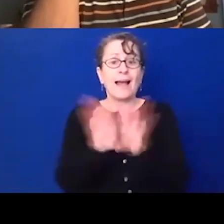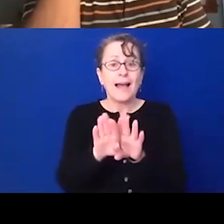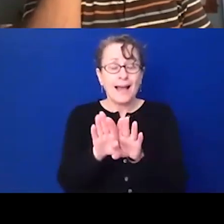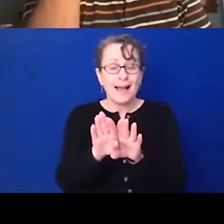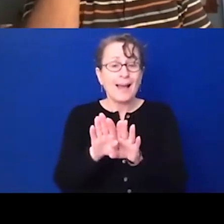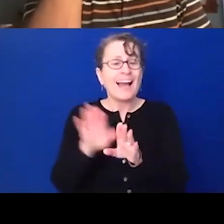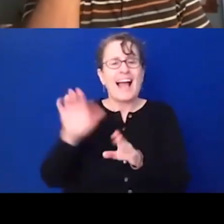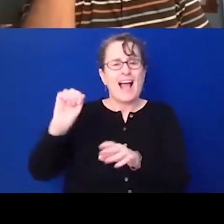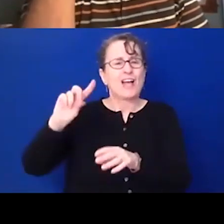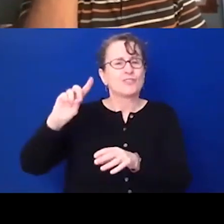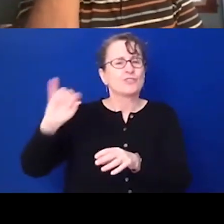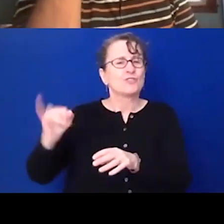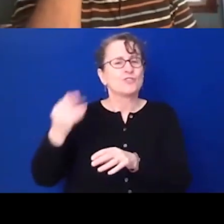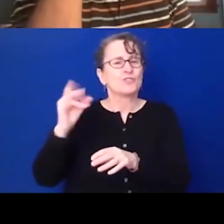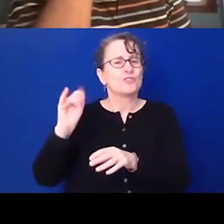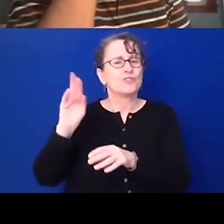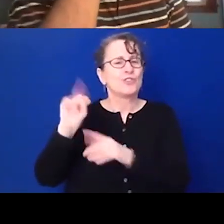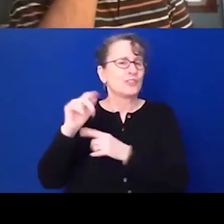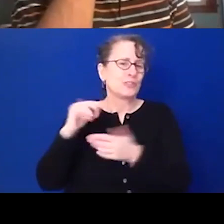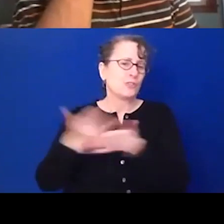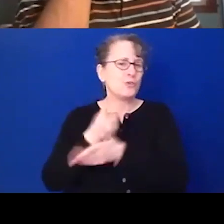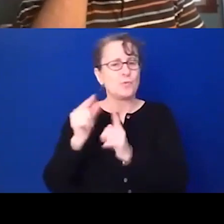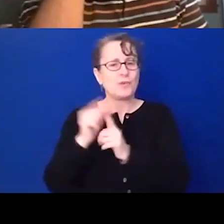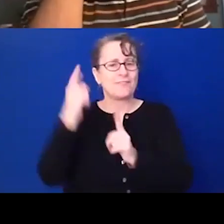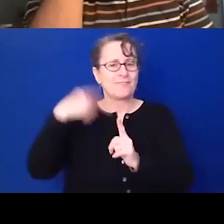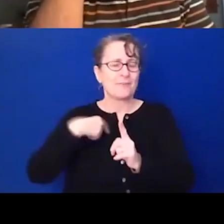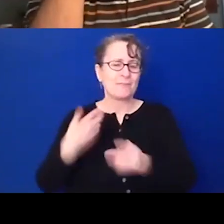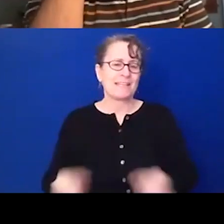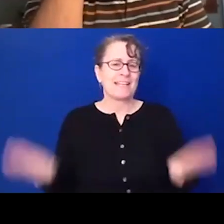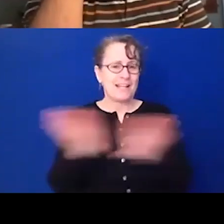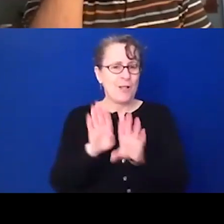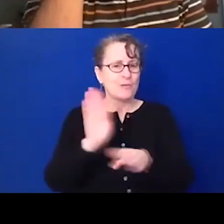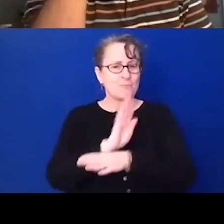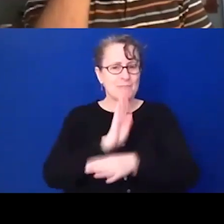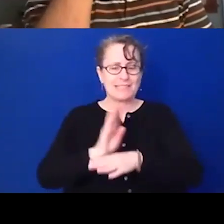Nailed it. Thank you, Jessica. All right. Nailed it.